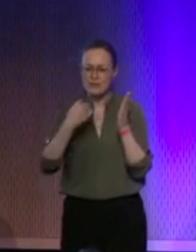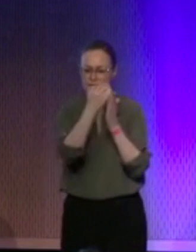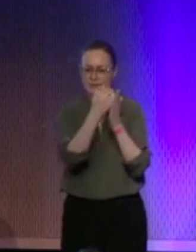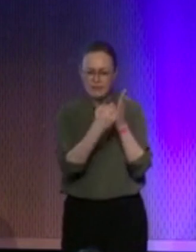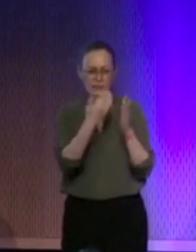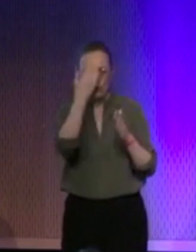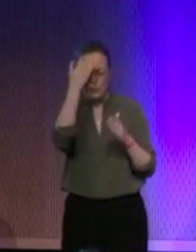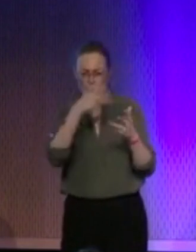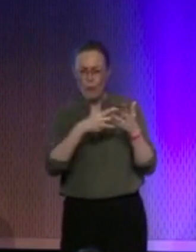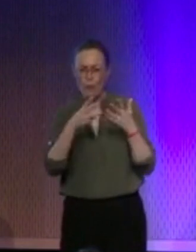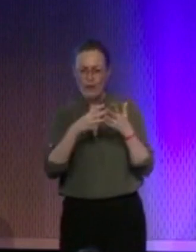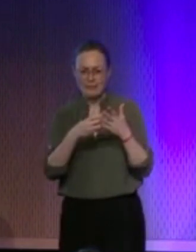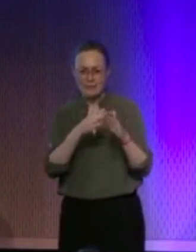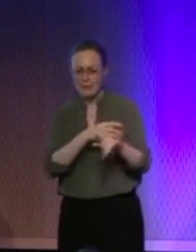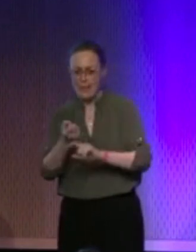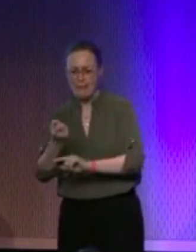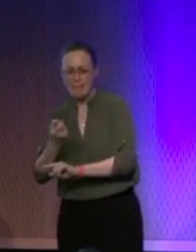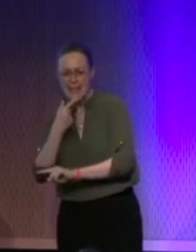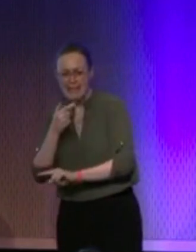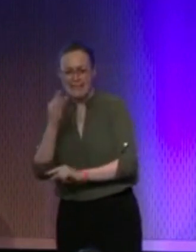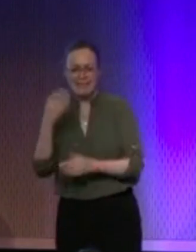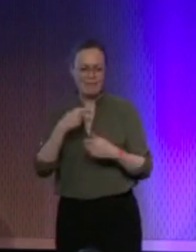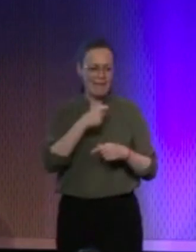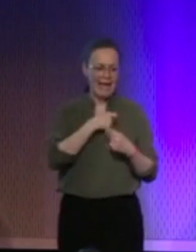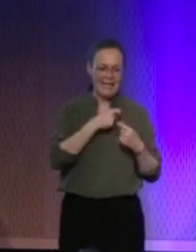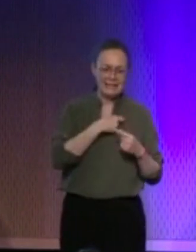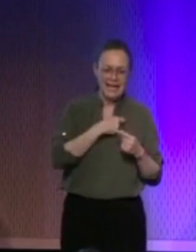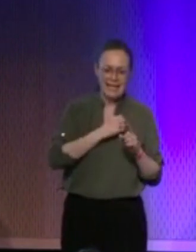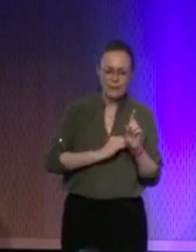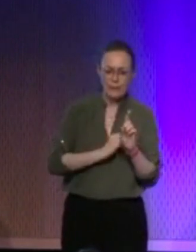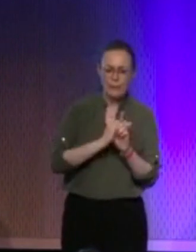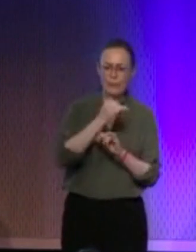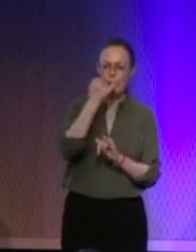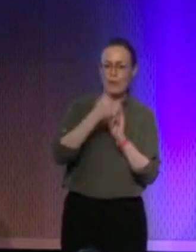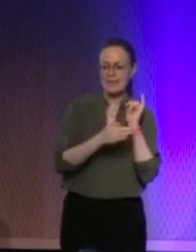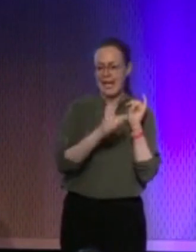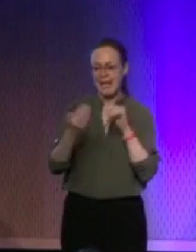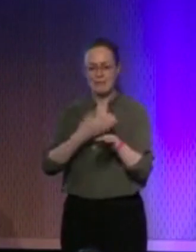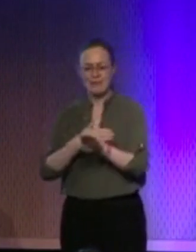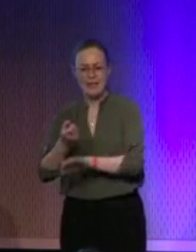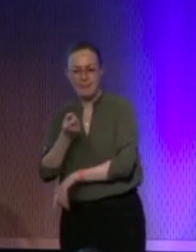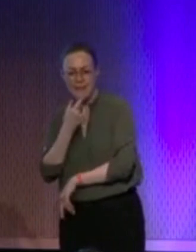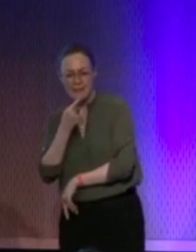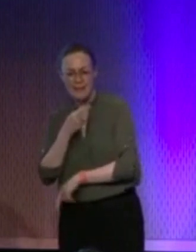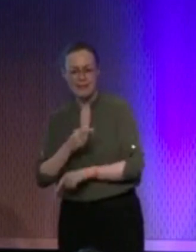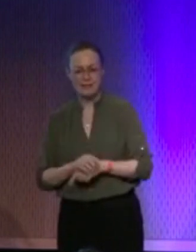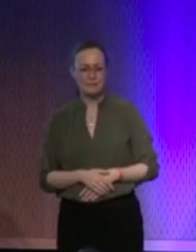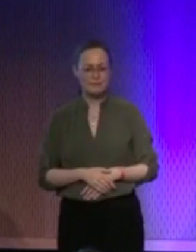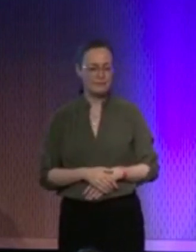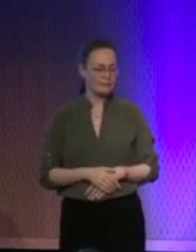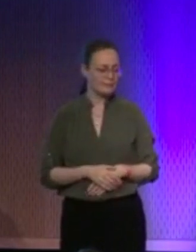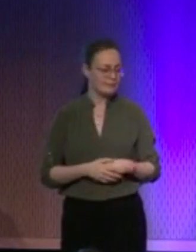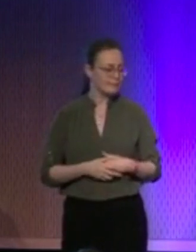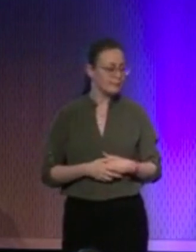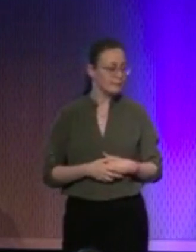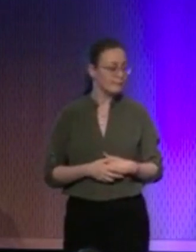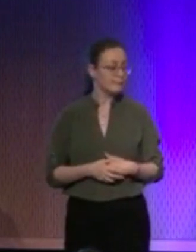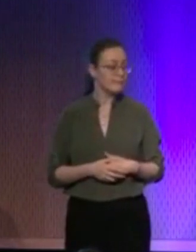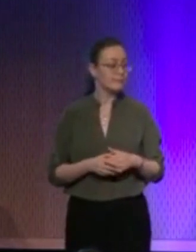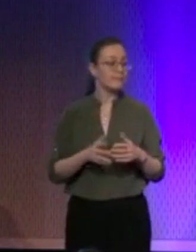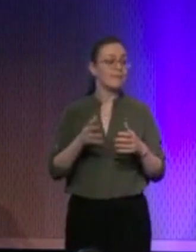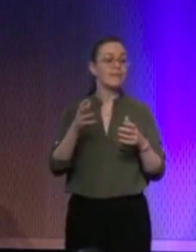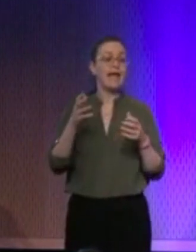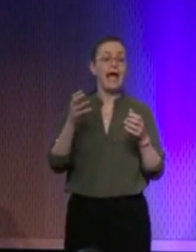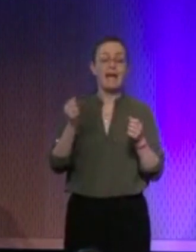there was an increase in anxiety after a specific medication was started. There